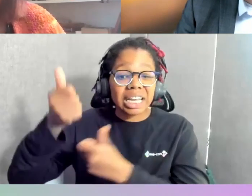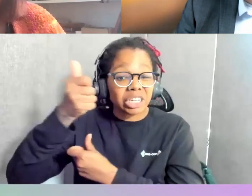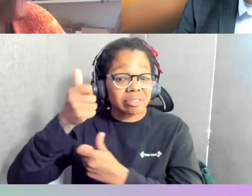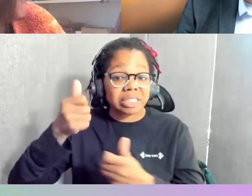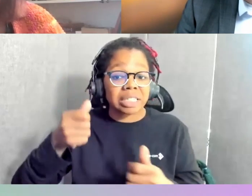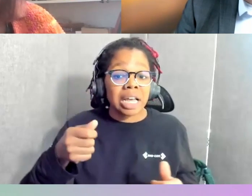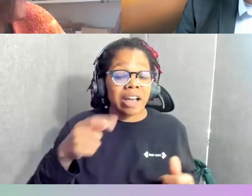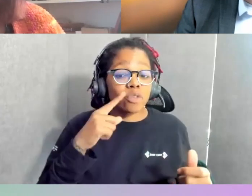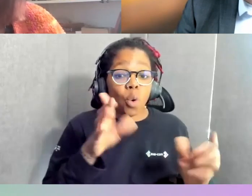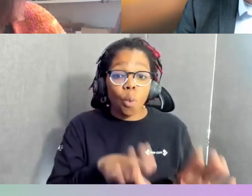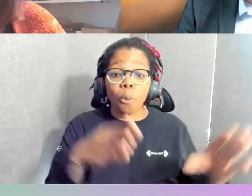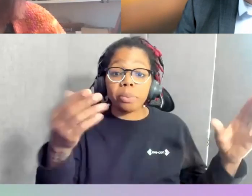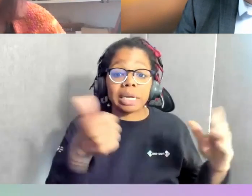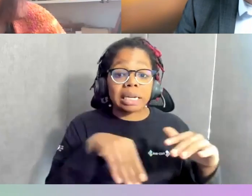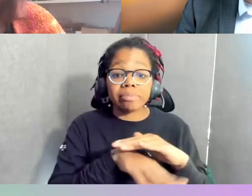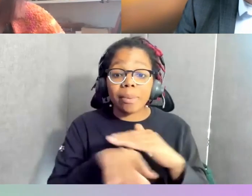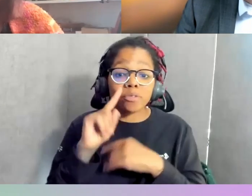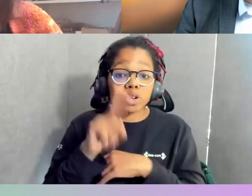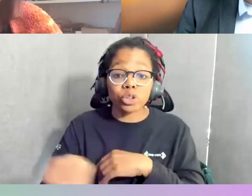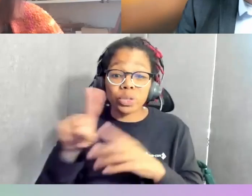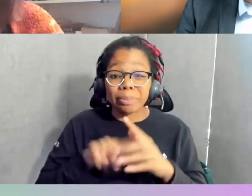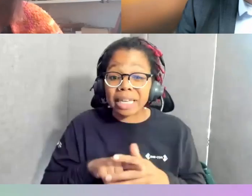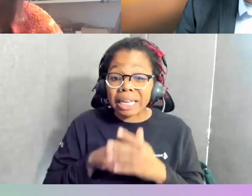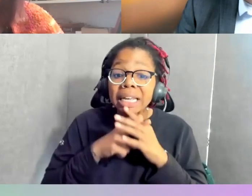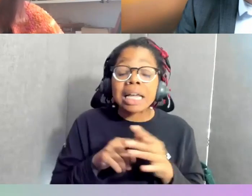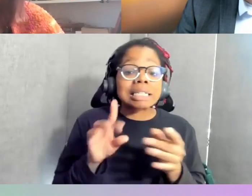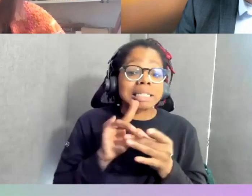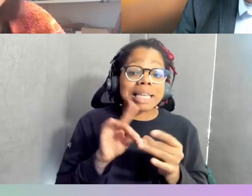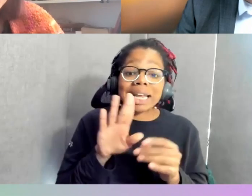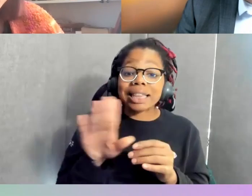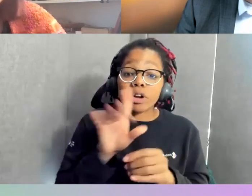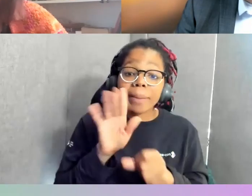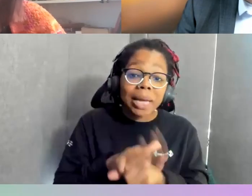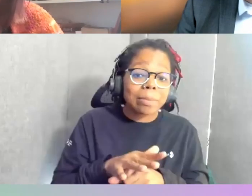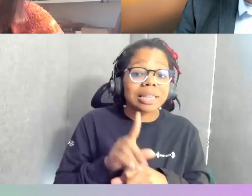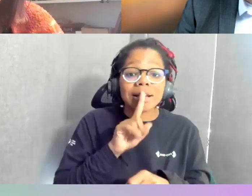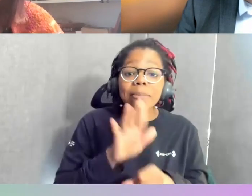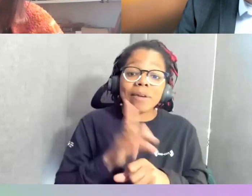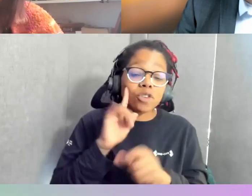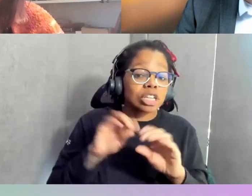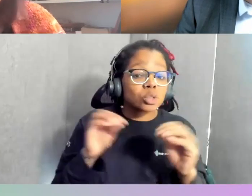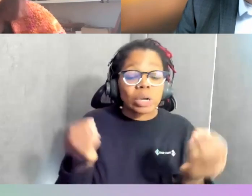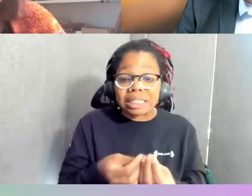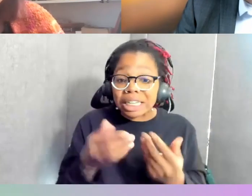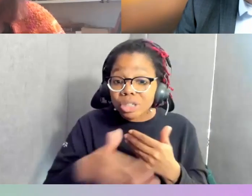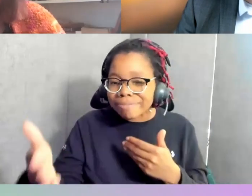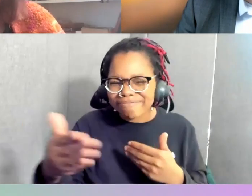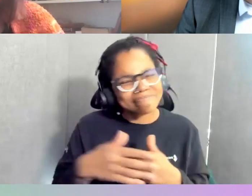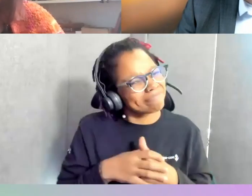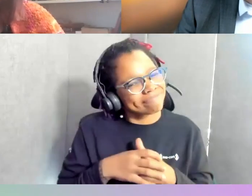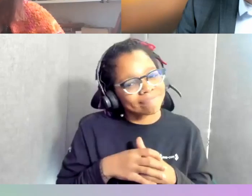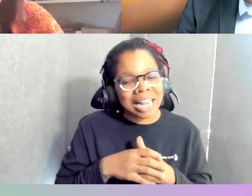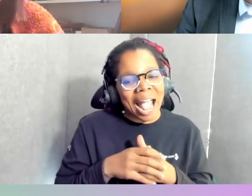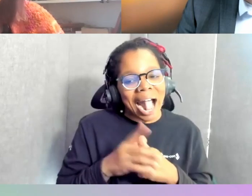opening those doors for you in the beginning by stating their commitment and the commitment of the organization, then I think